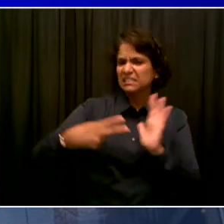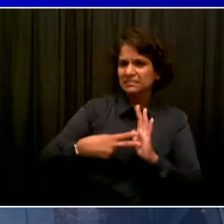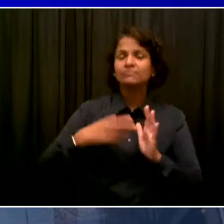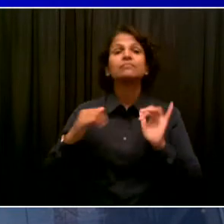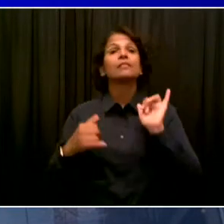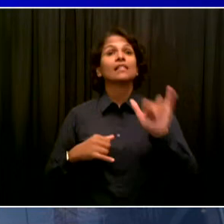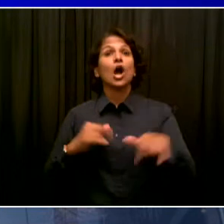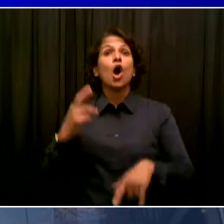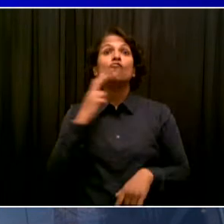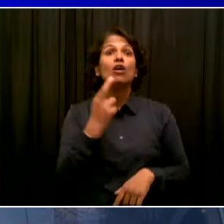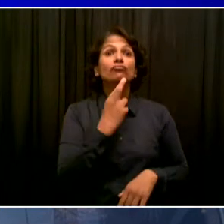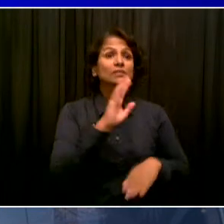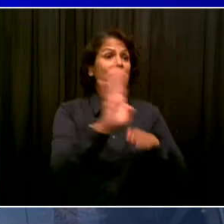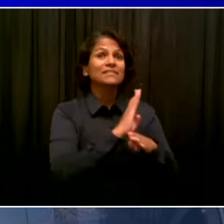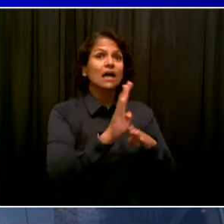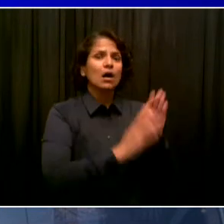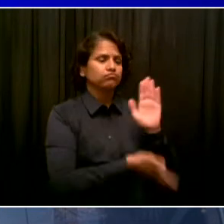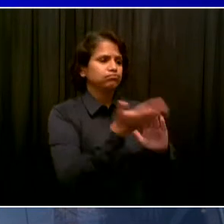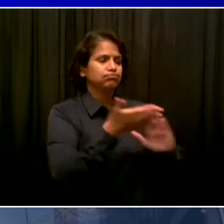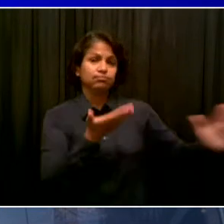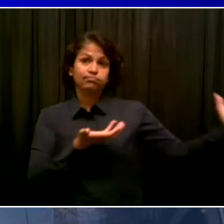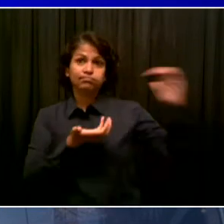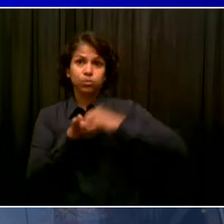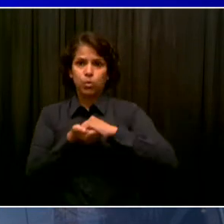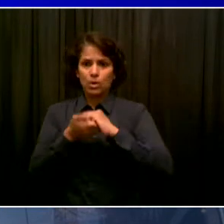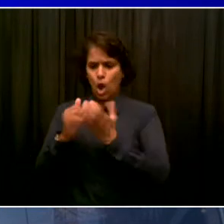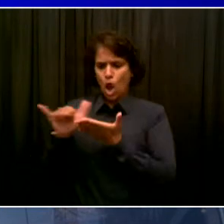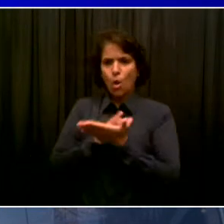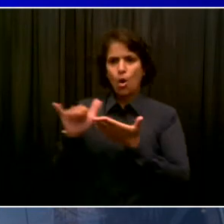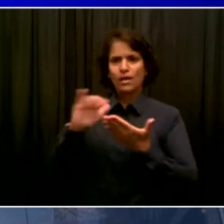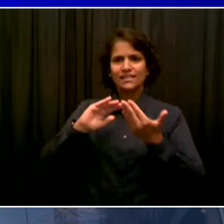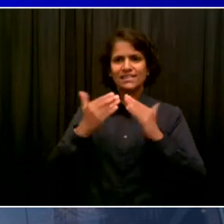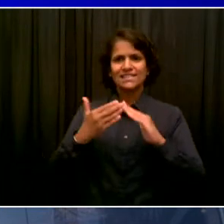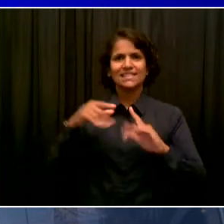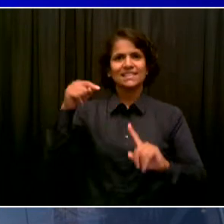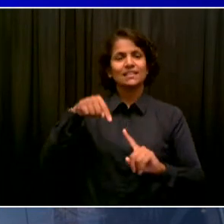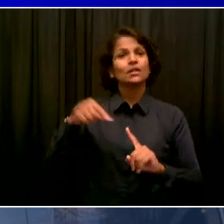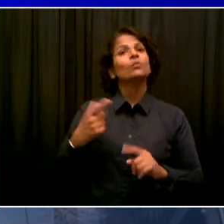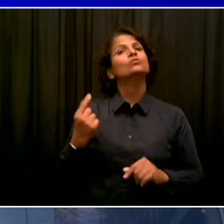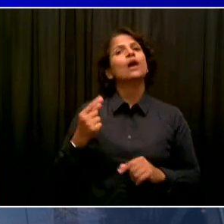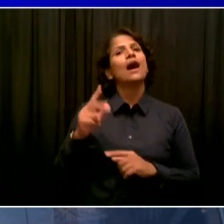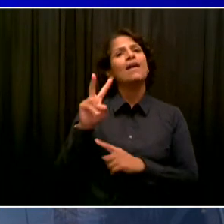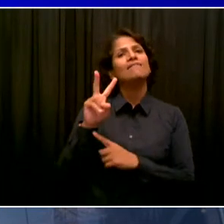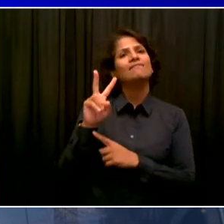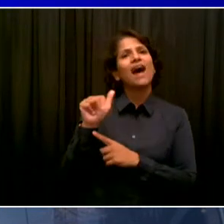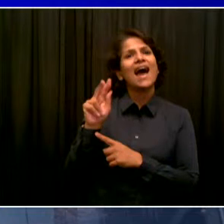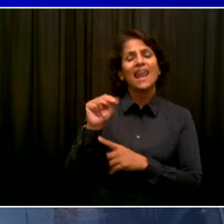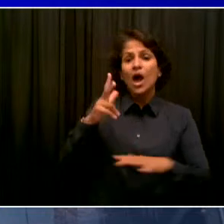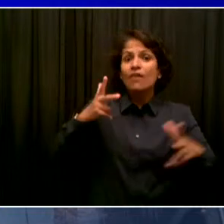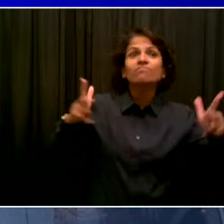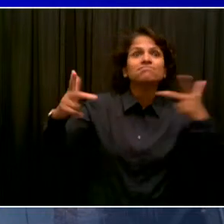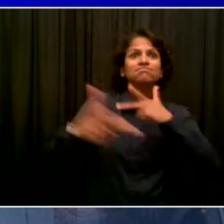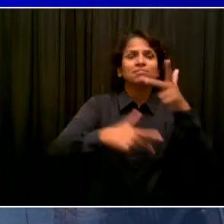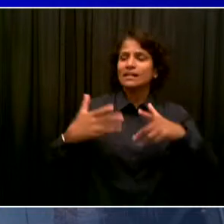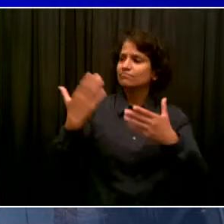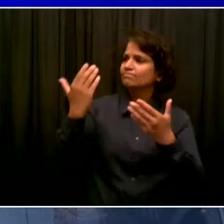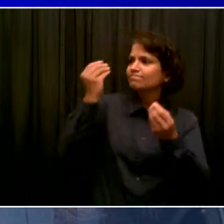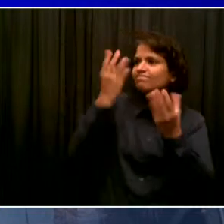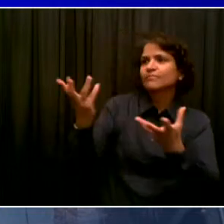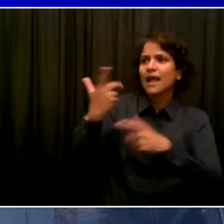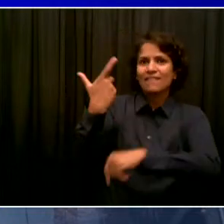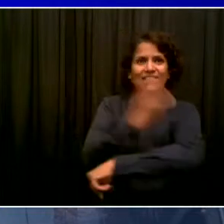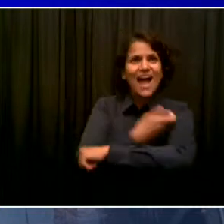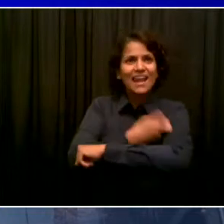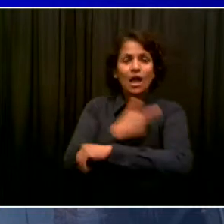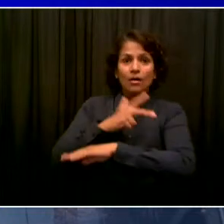have mobile units outside restaurants around the city that are participating. And we'll put up on the